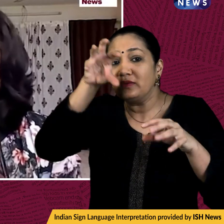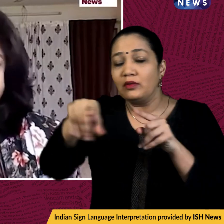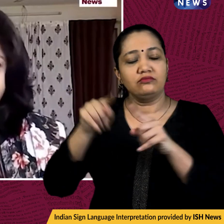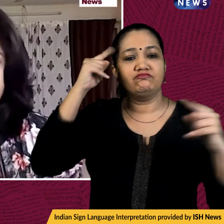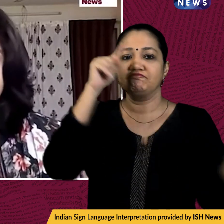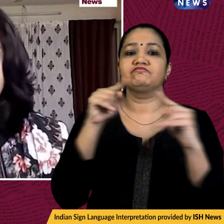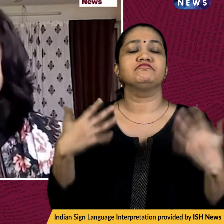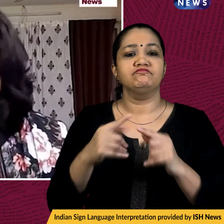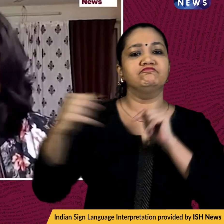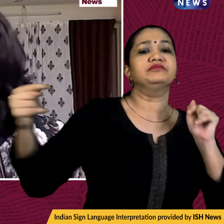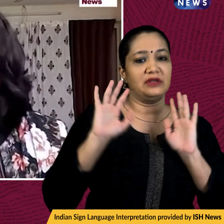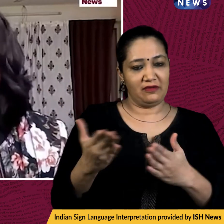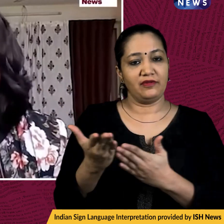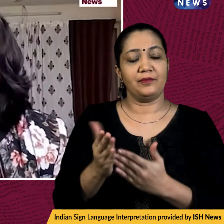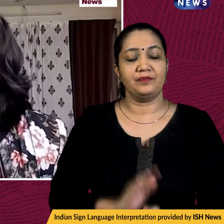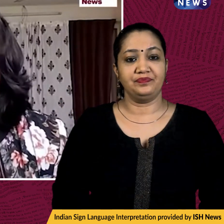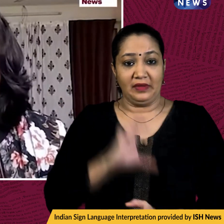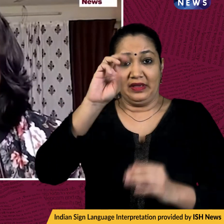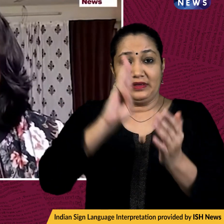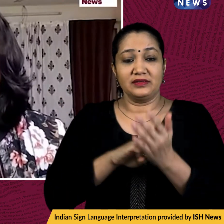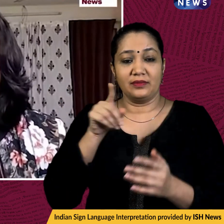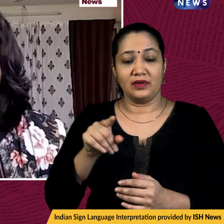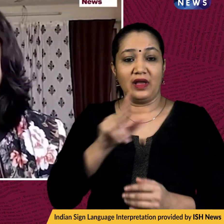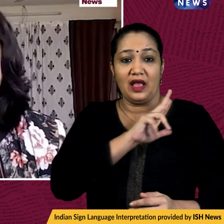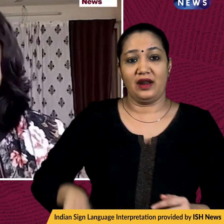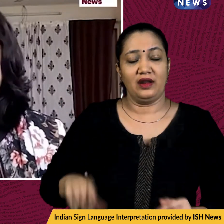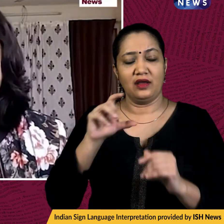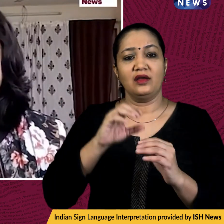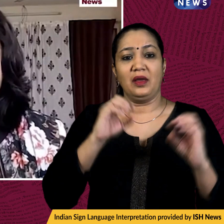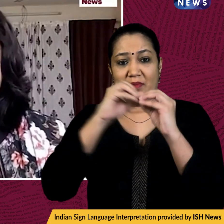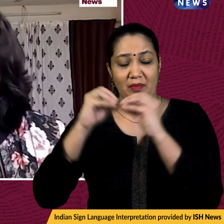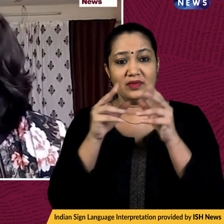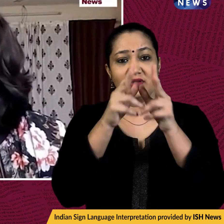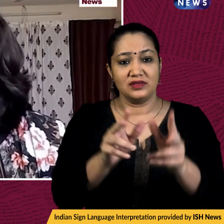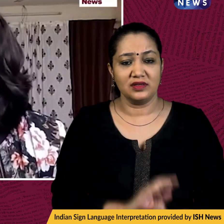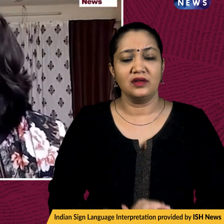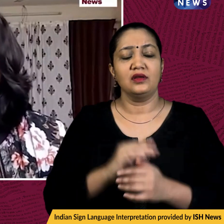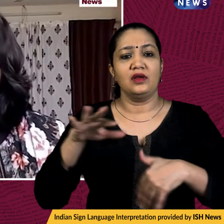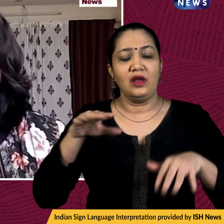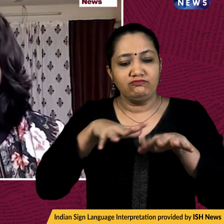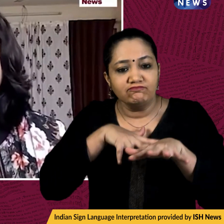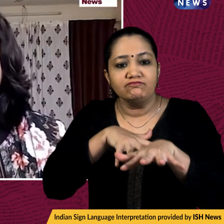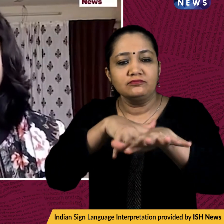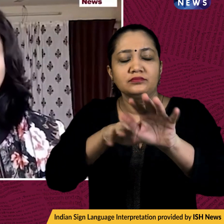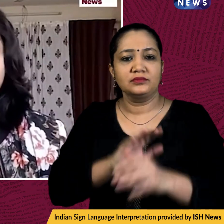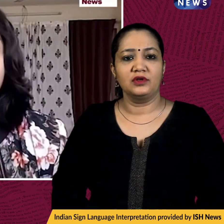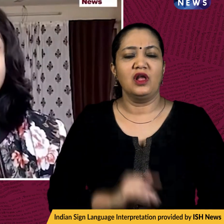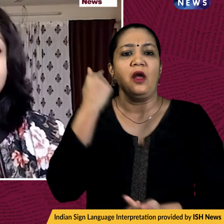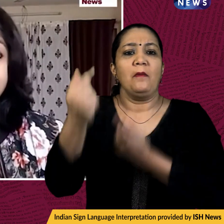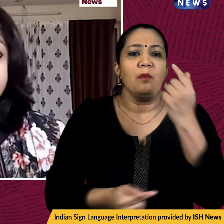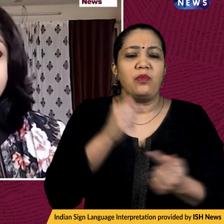Nadu is not okay with it, it's opposing it. Chief Minister of Karnataka, Basavaraj Bommai, has called the padayatra